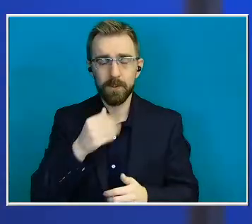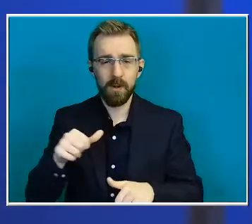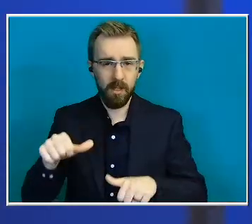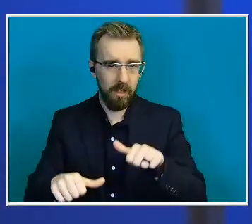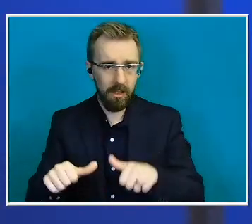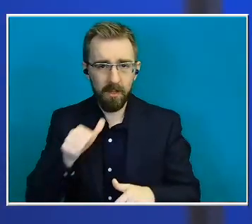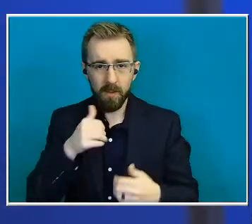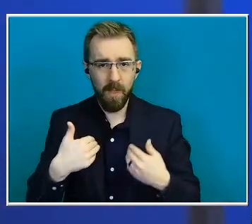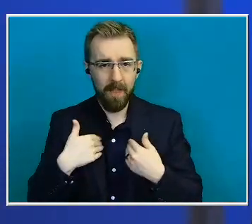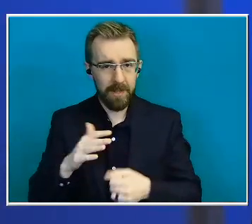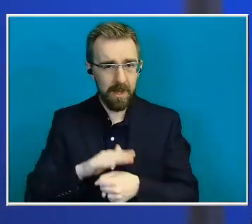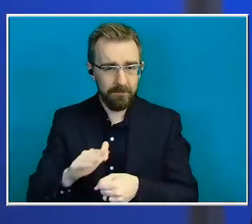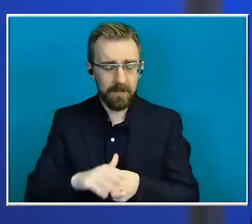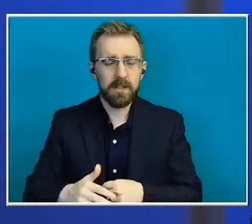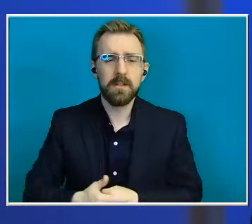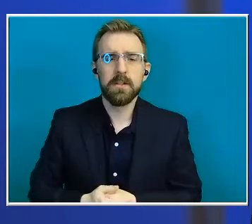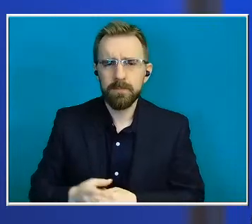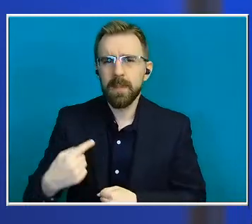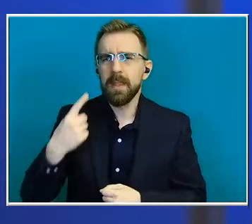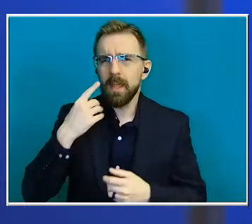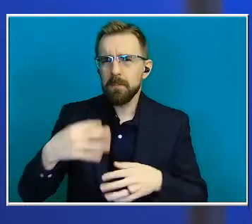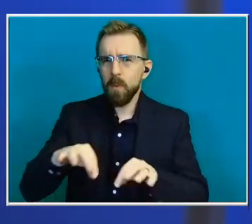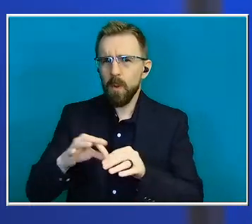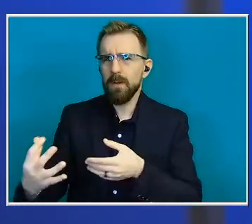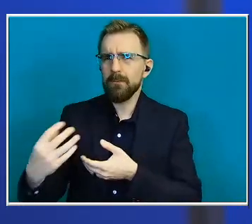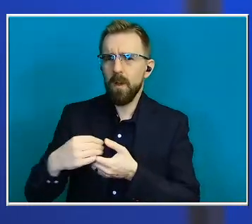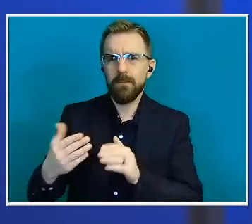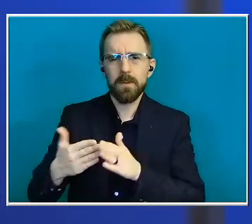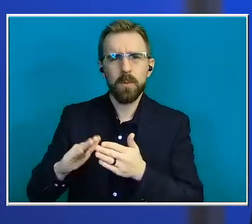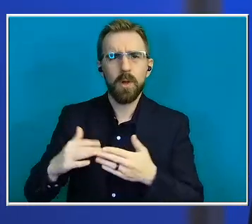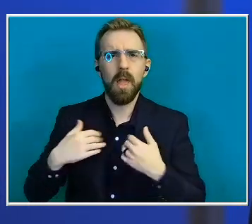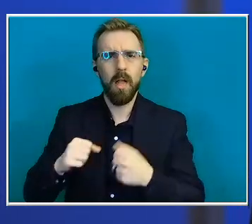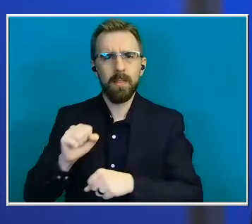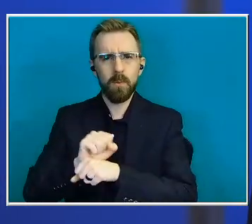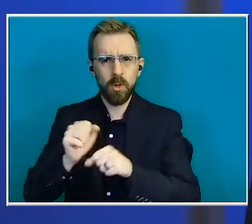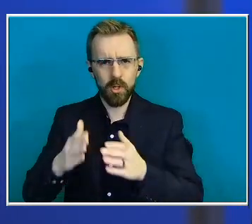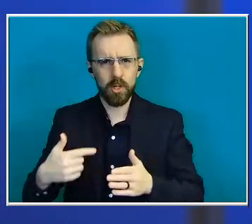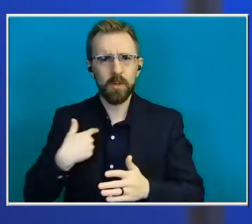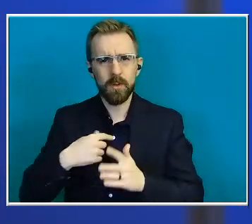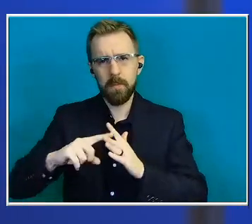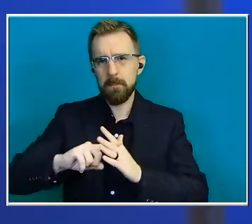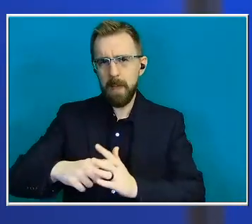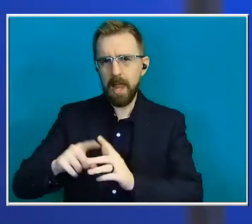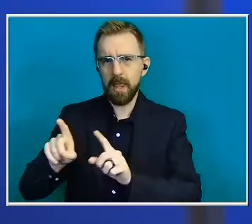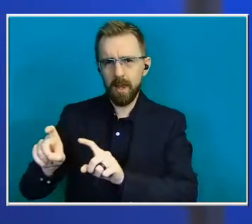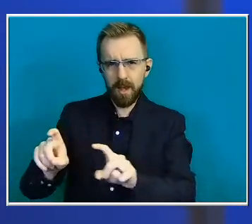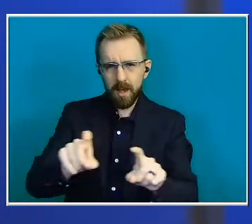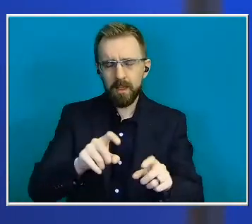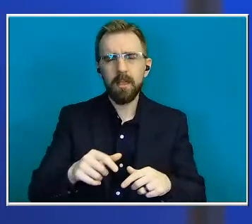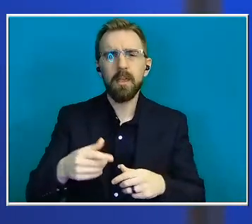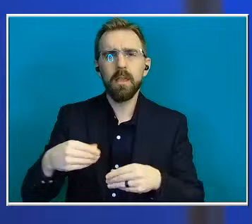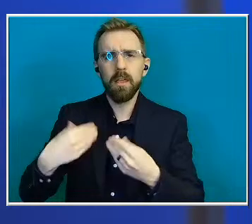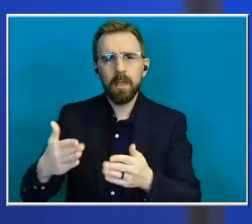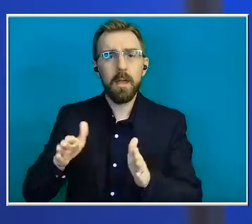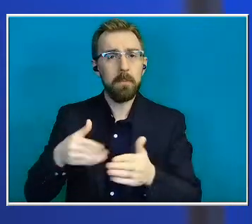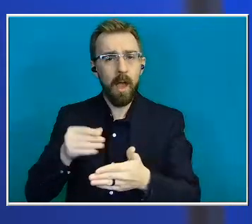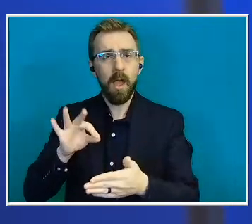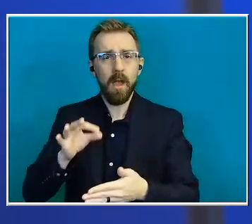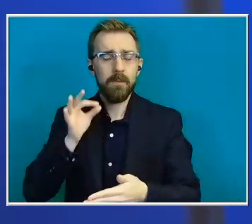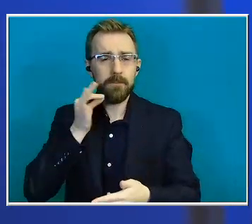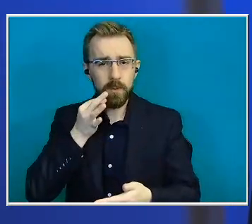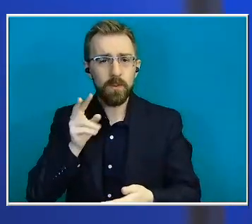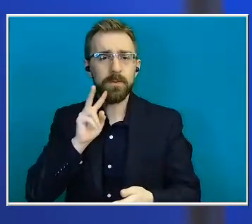important to involve community health workers. We've done pilot studies looking at giving boxes of produce to folks and seeing similar results,